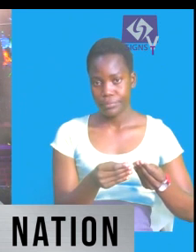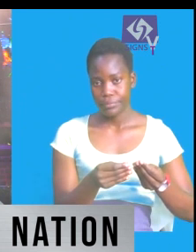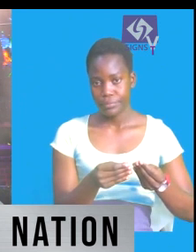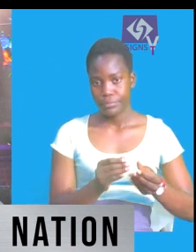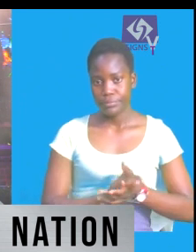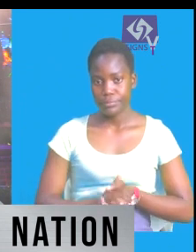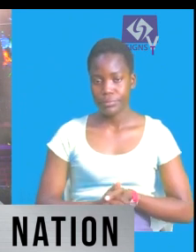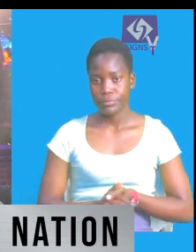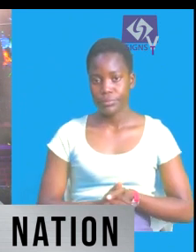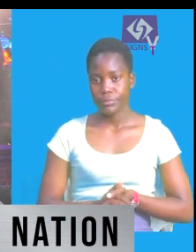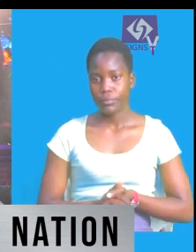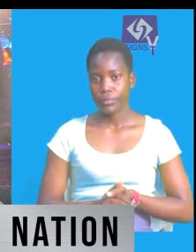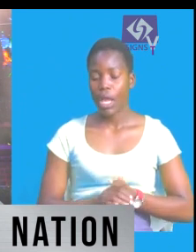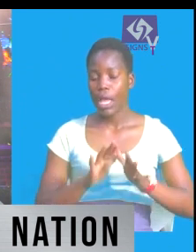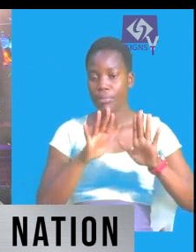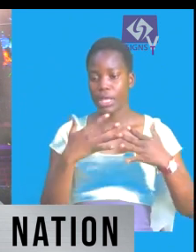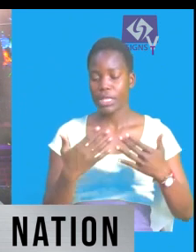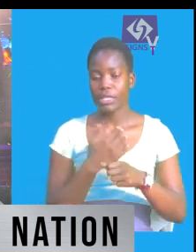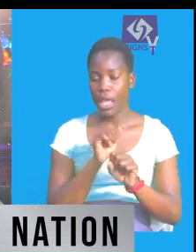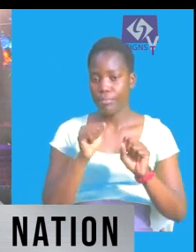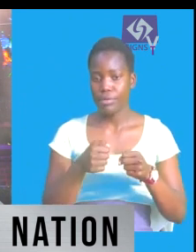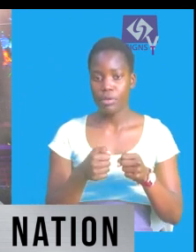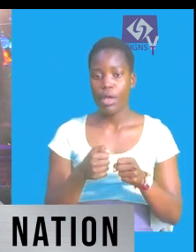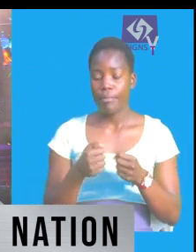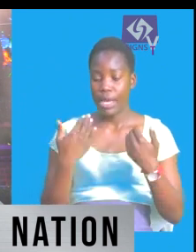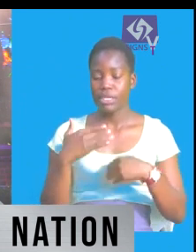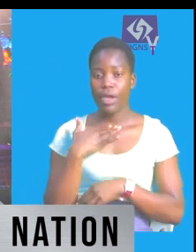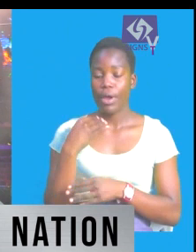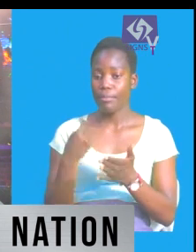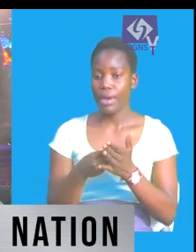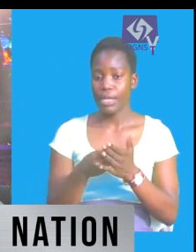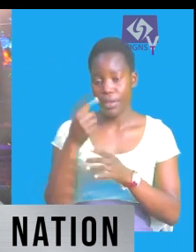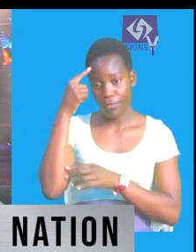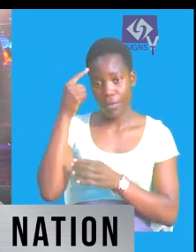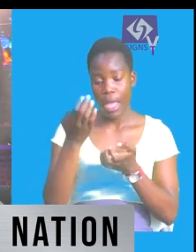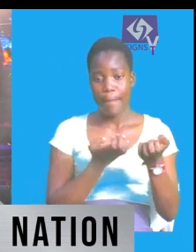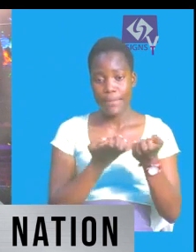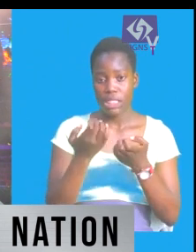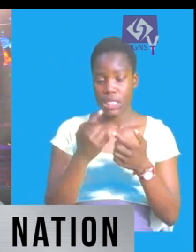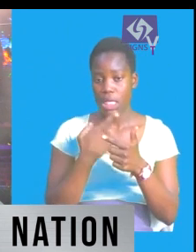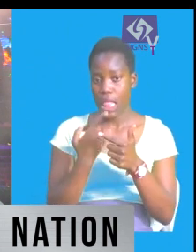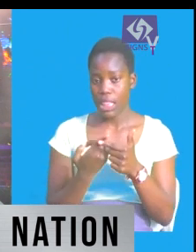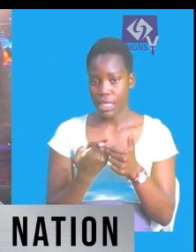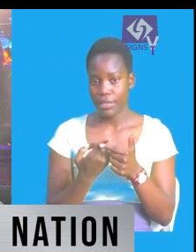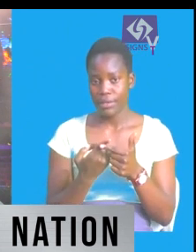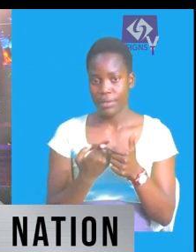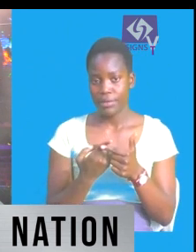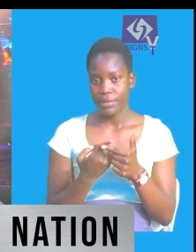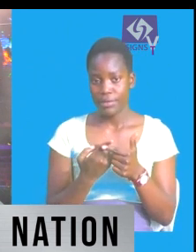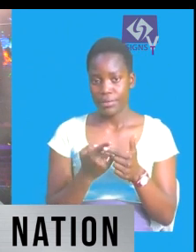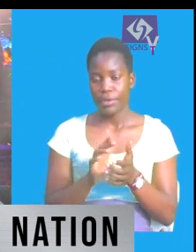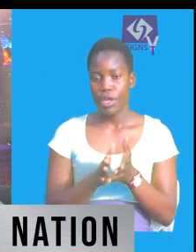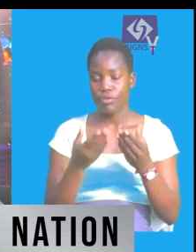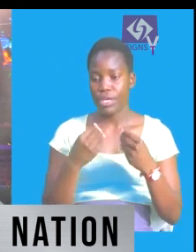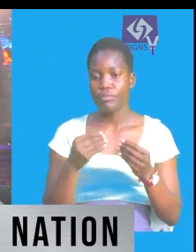something substantial. There is no way I want money for business, and then you rate me with a phone or with an